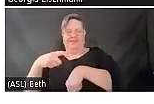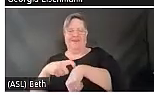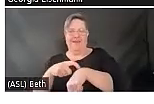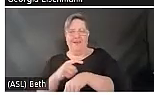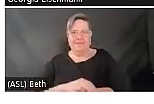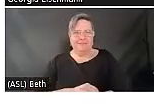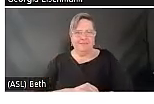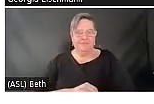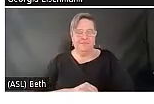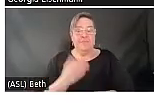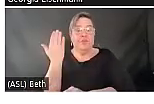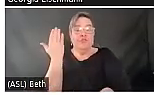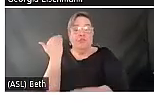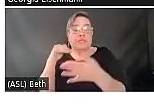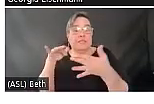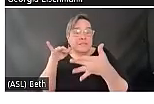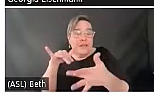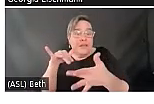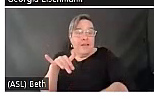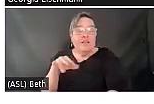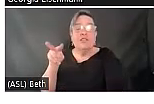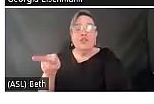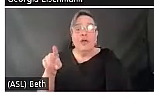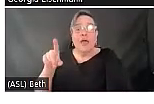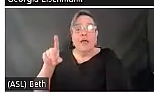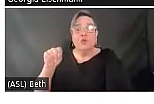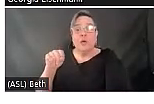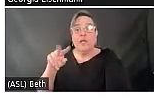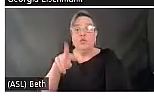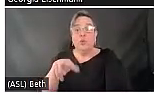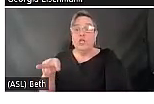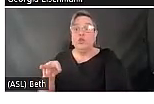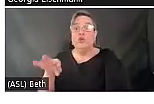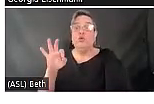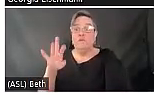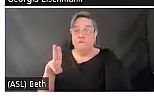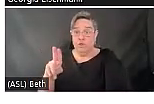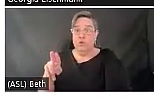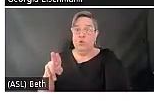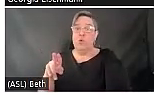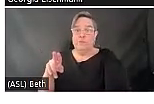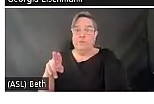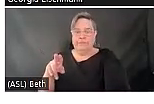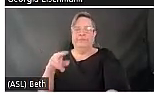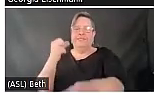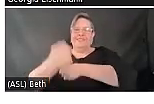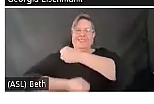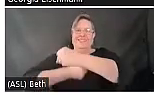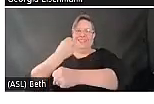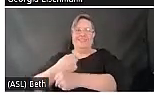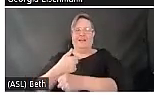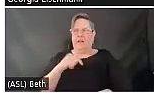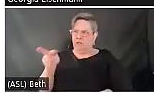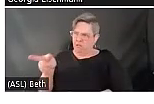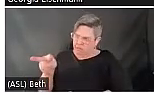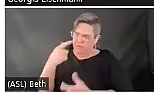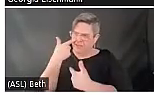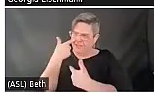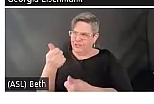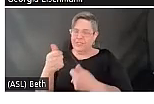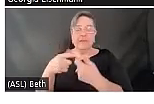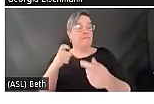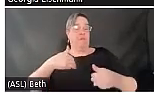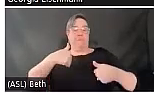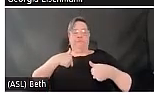at the 22 influenza season, which I thought was really interesting from a pediatric perspective. And this, I